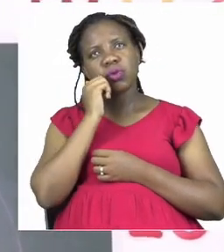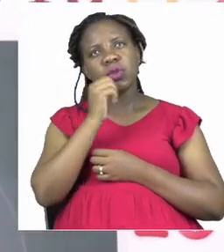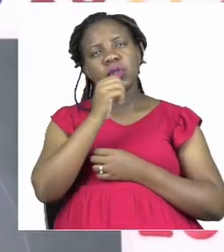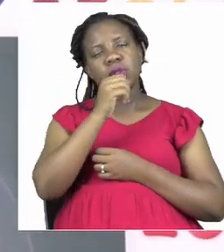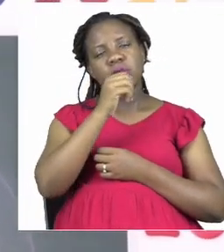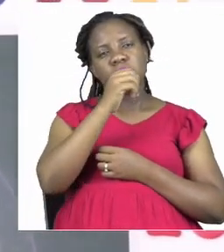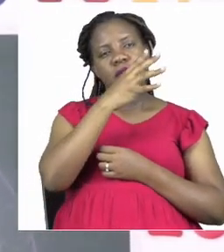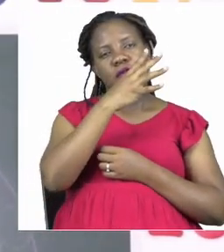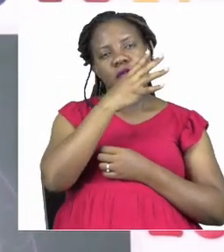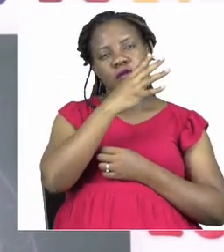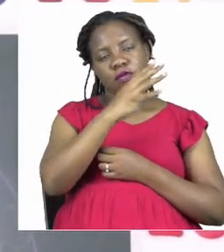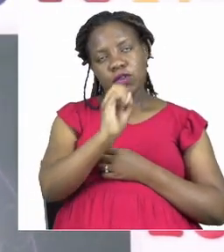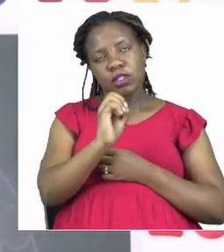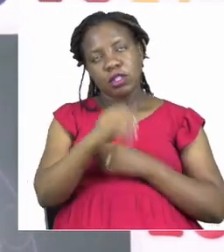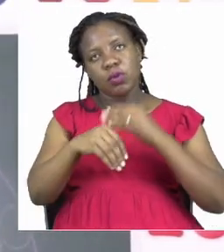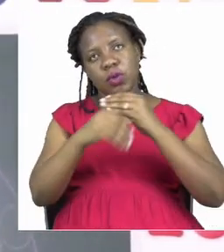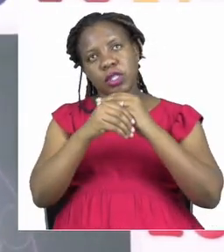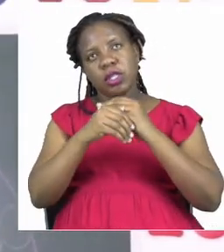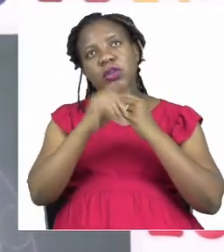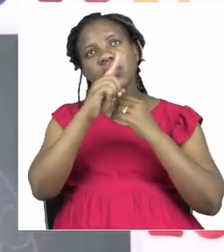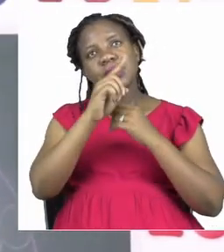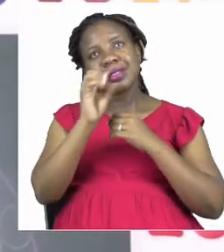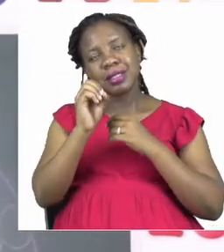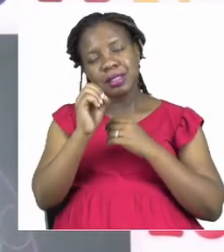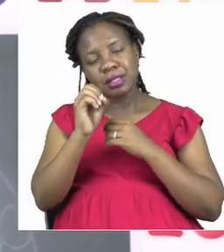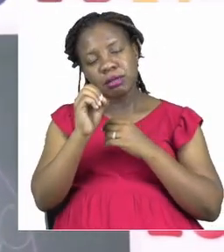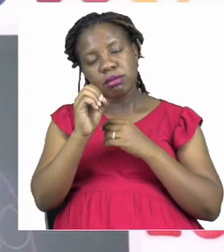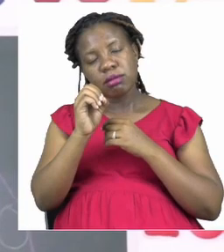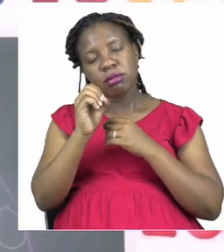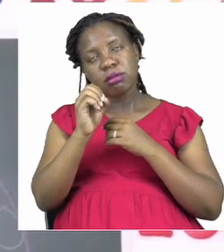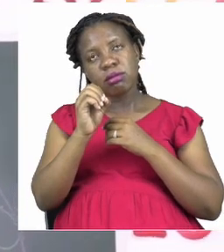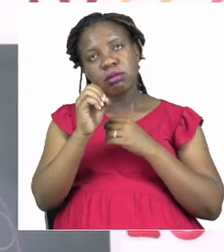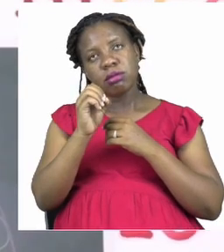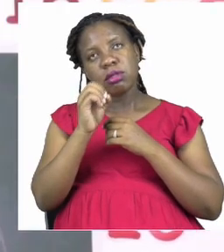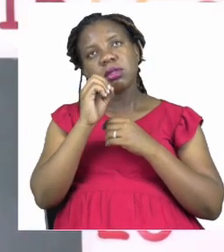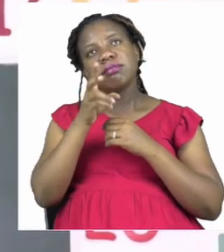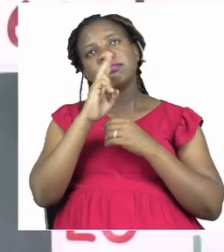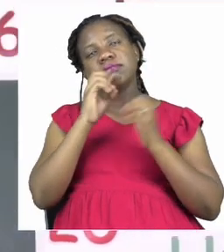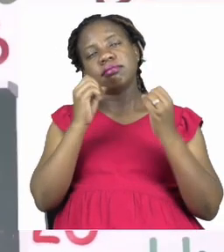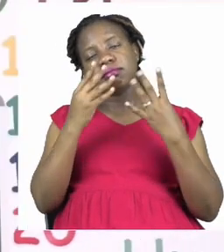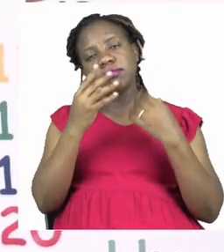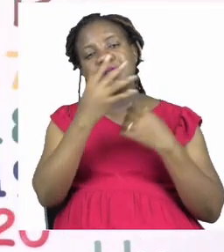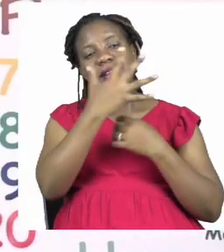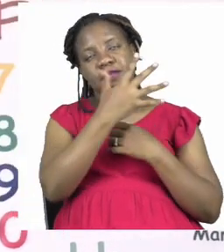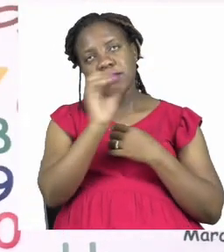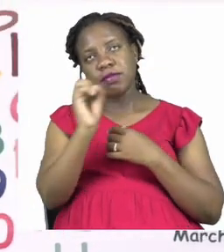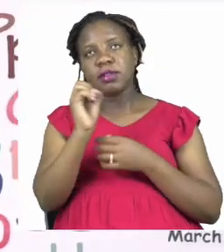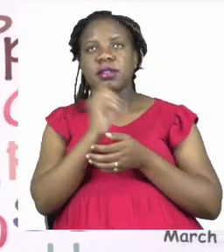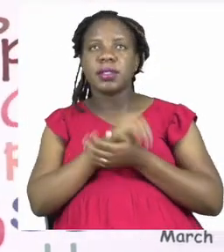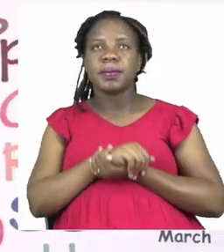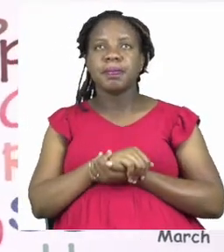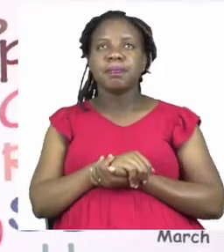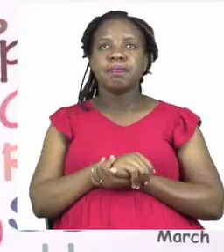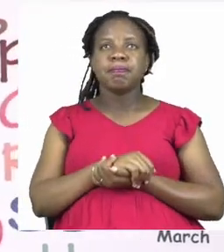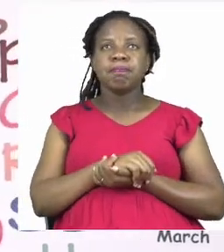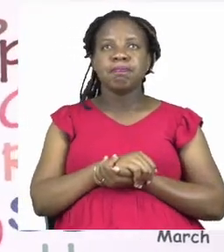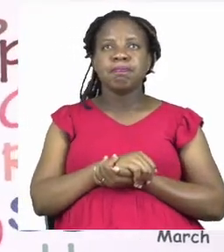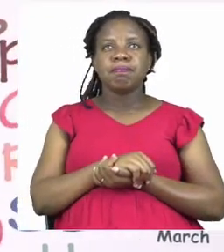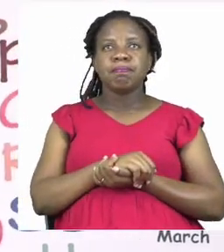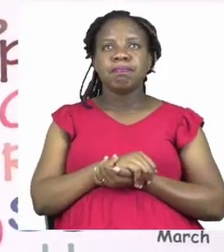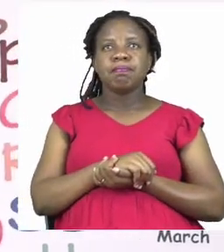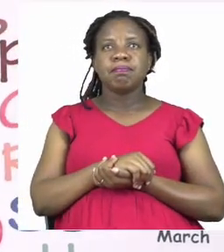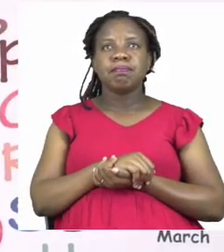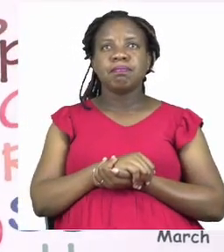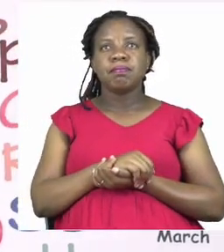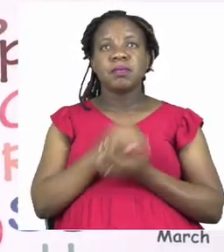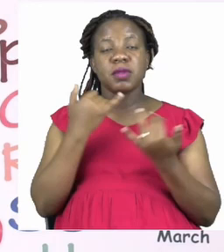for 10. Now I know we might know this one, but let's just work it out to be sure. Let's go. 10